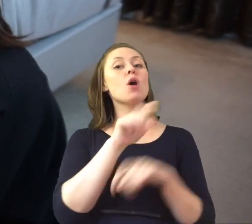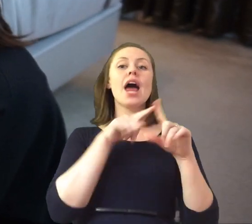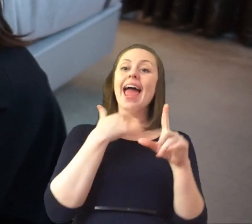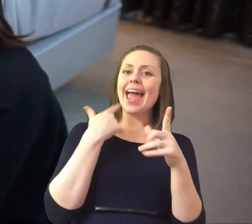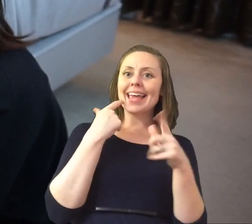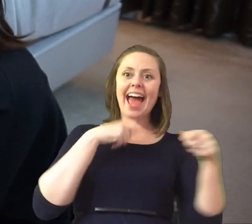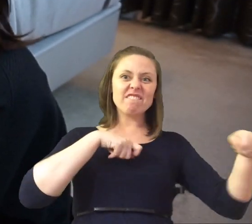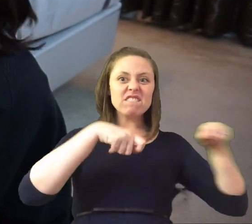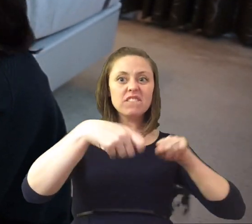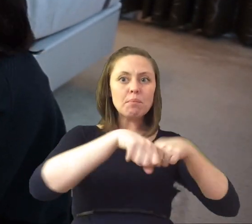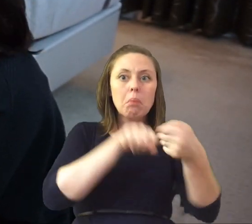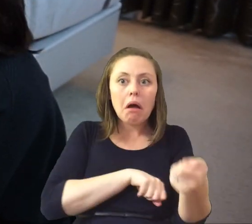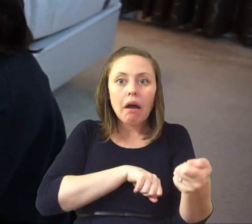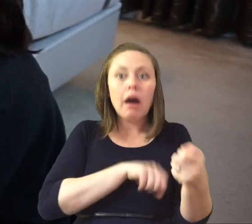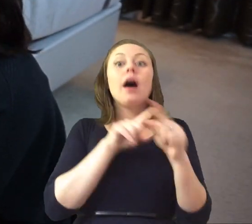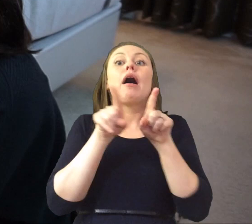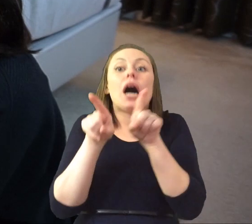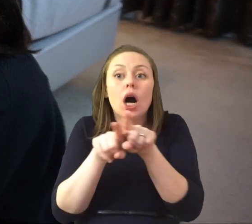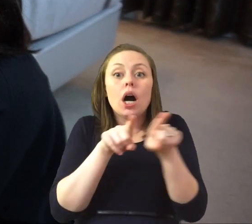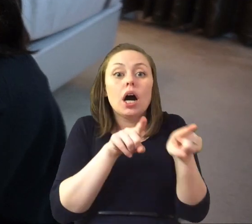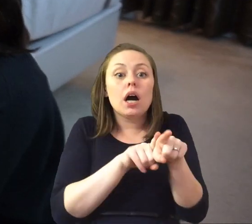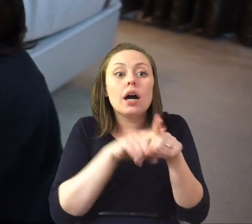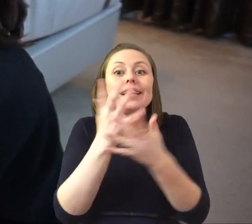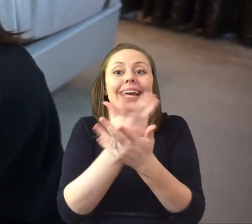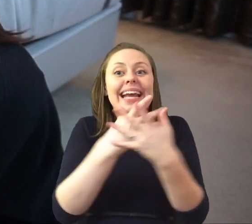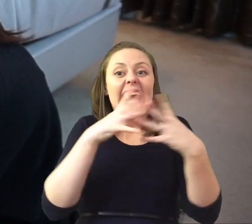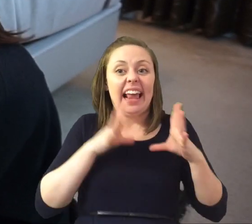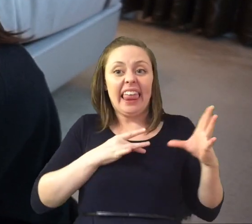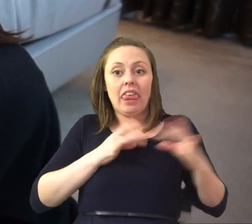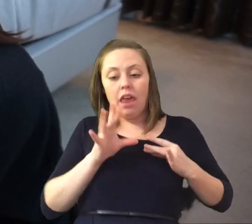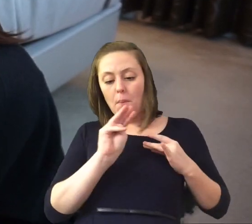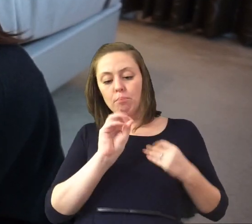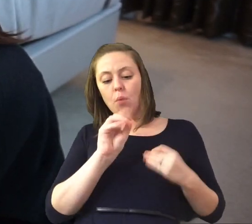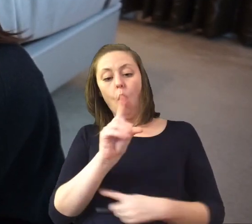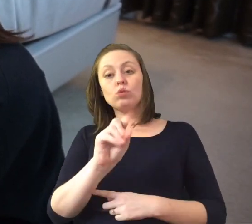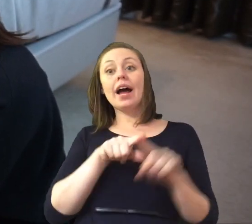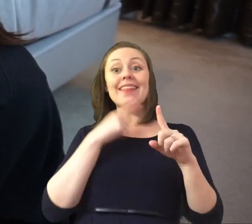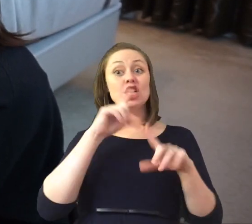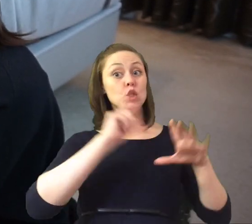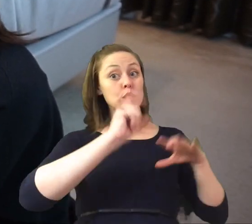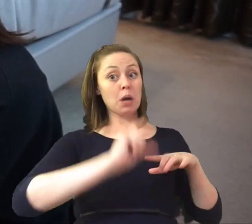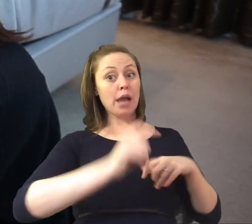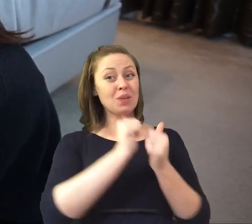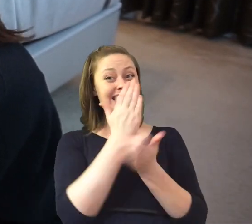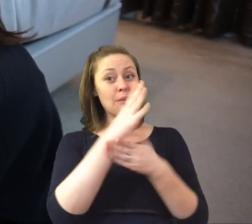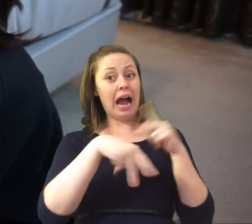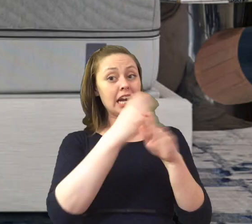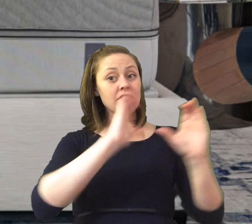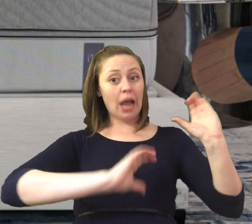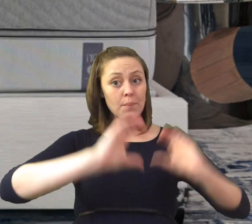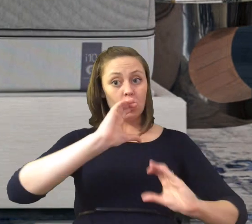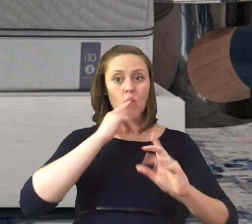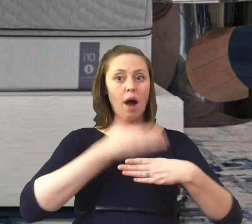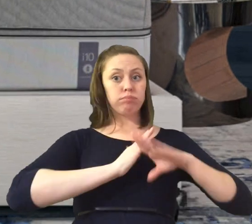can fissure and tear, and then it can also get mold on it as well. They do spray it with a chemical